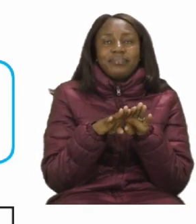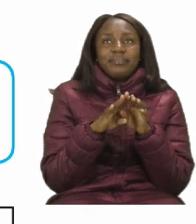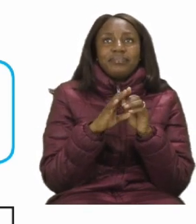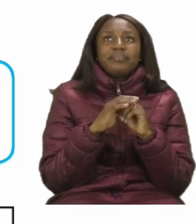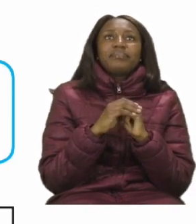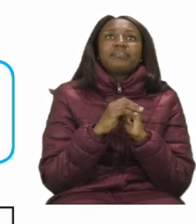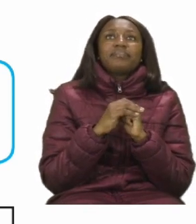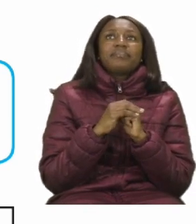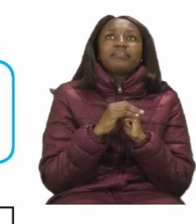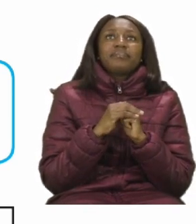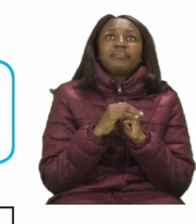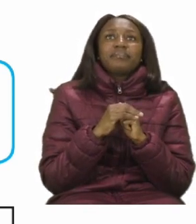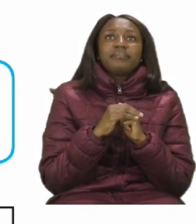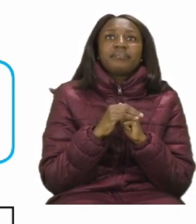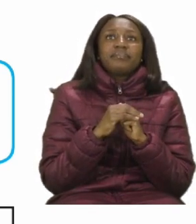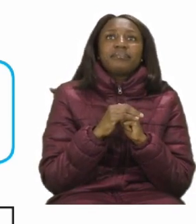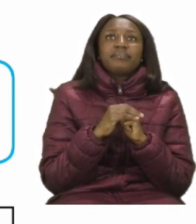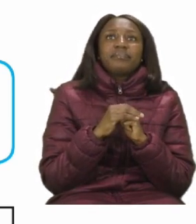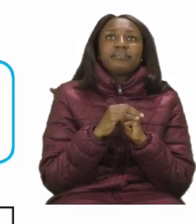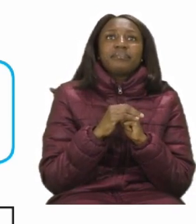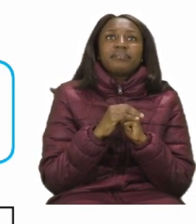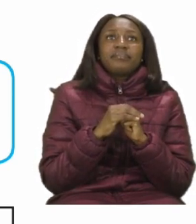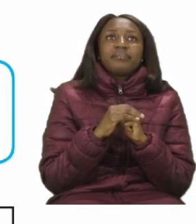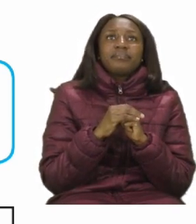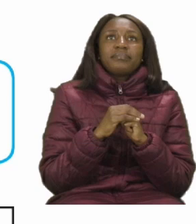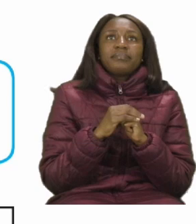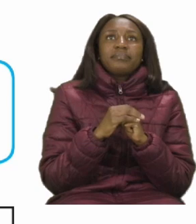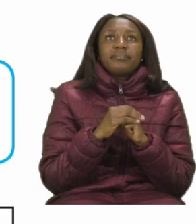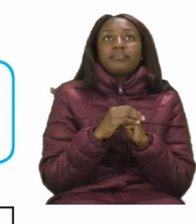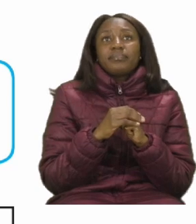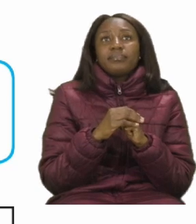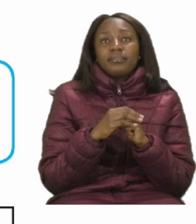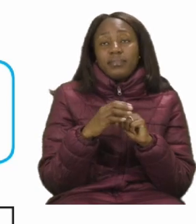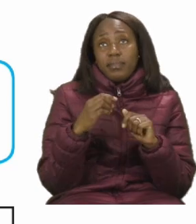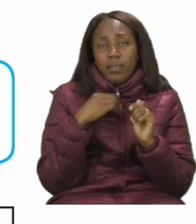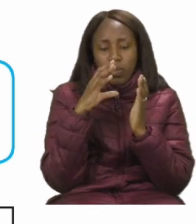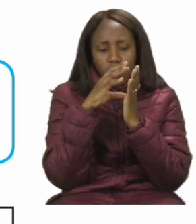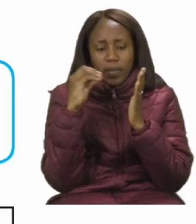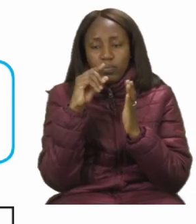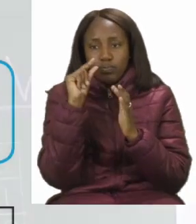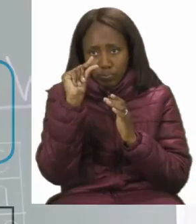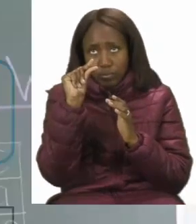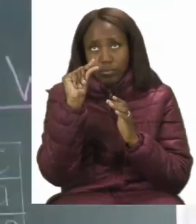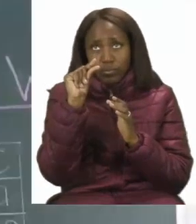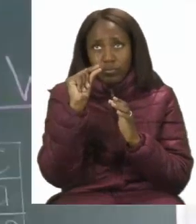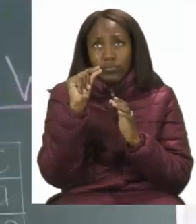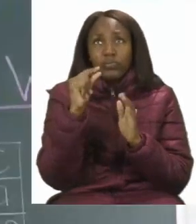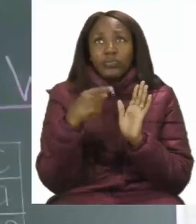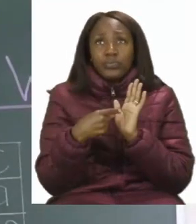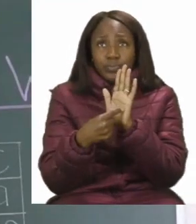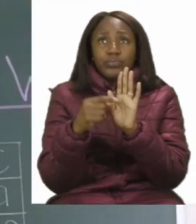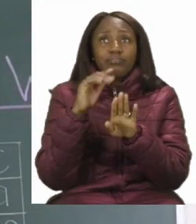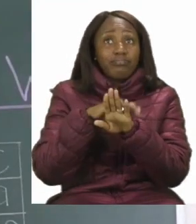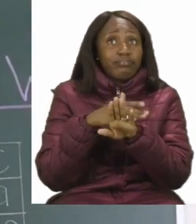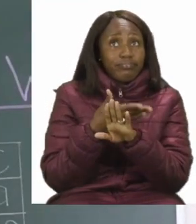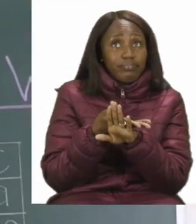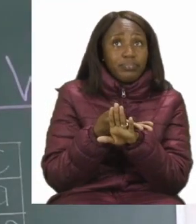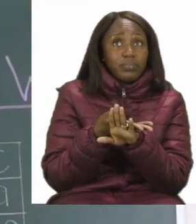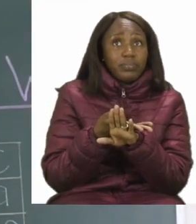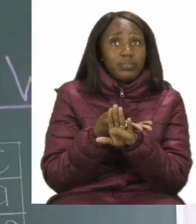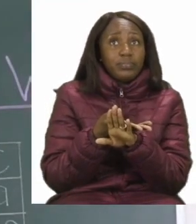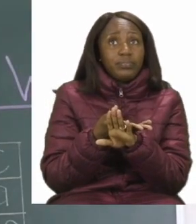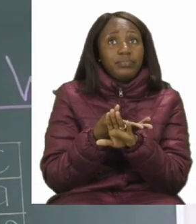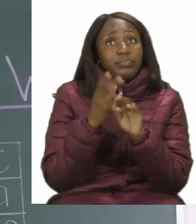the crossword. Now, I have extracted a little piece of the crossword on the board,